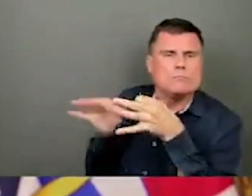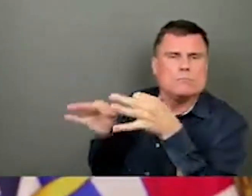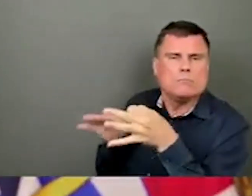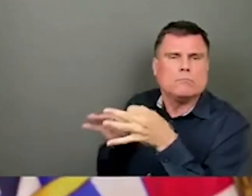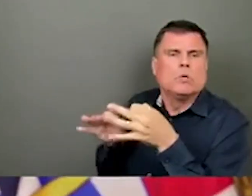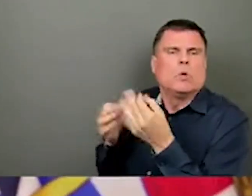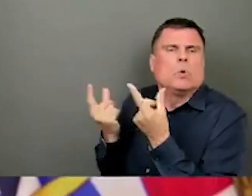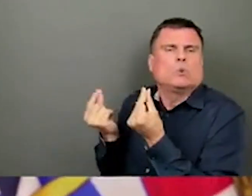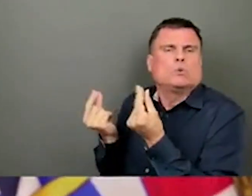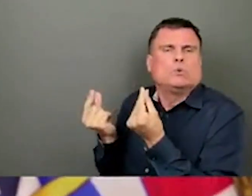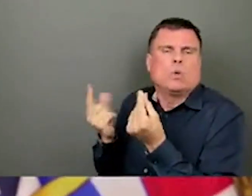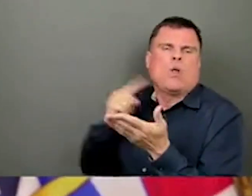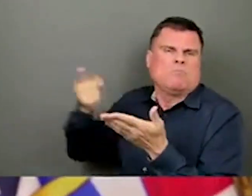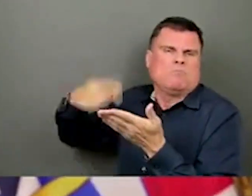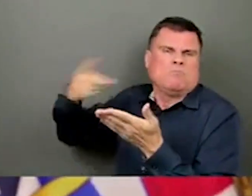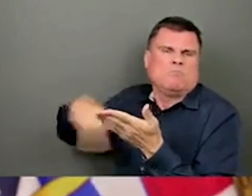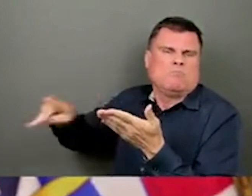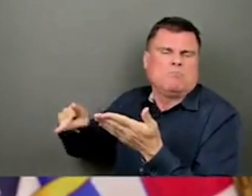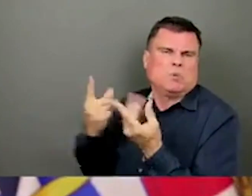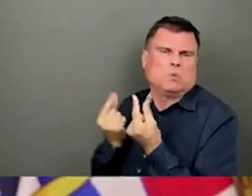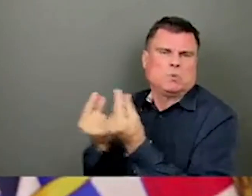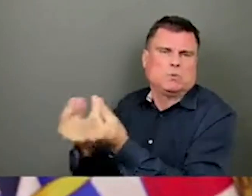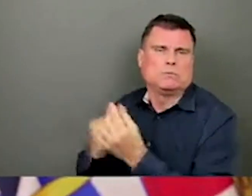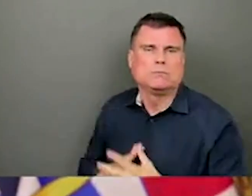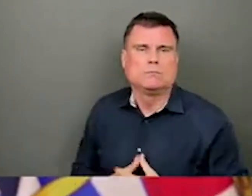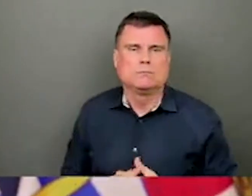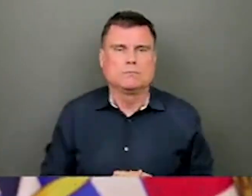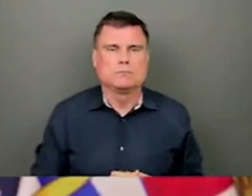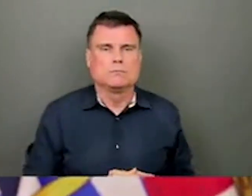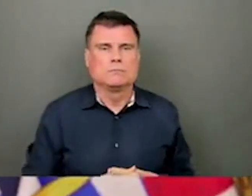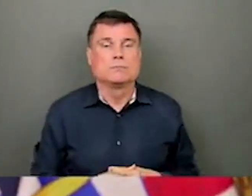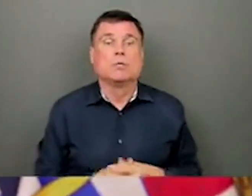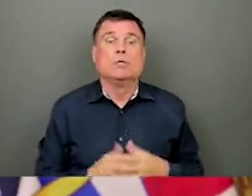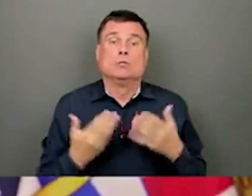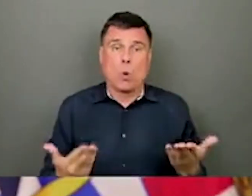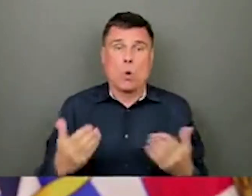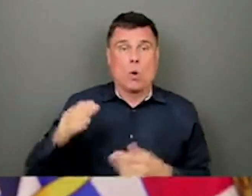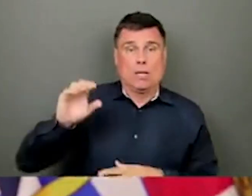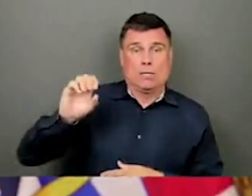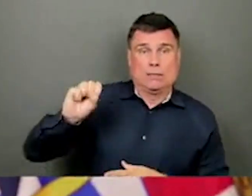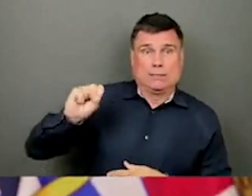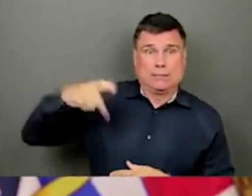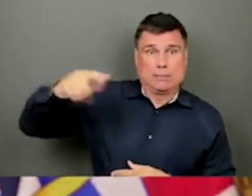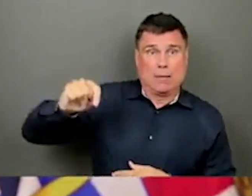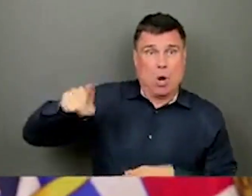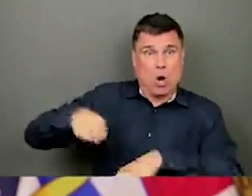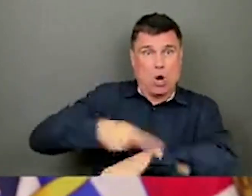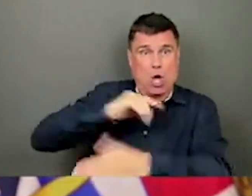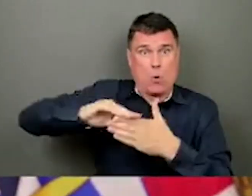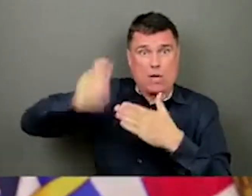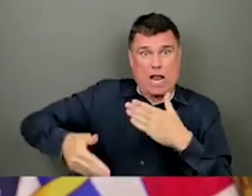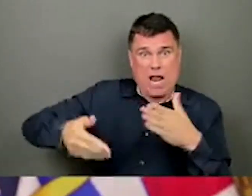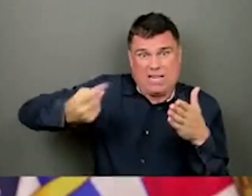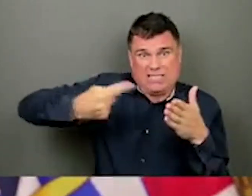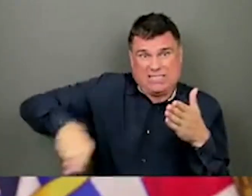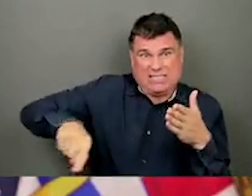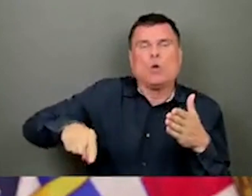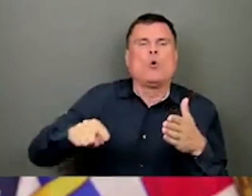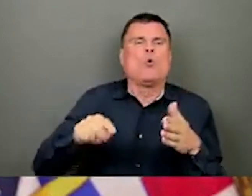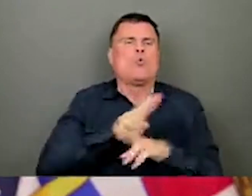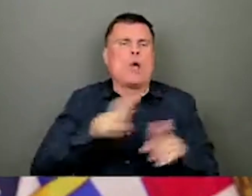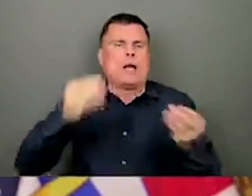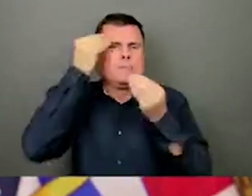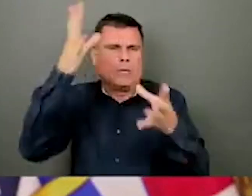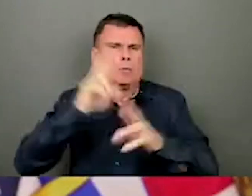So by the end of the long weekend, we'll have all of those details out for you. But this is our way of